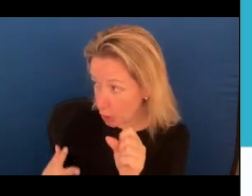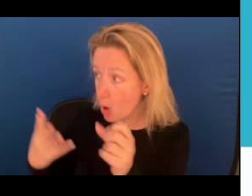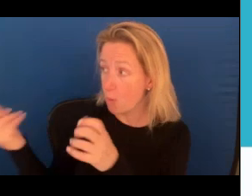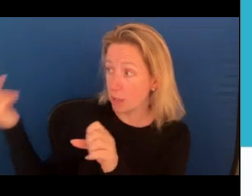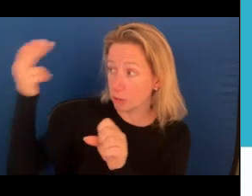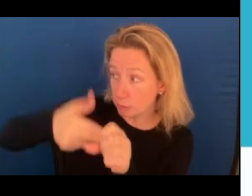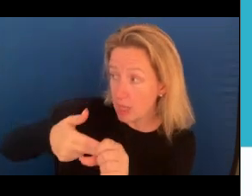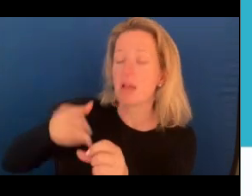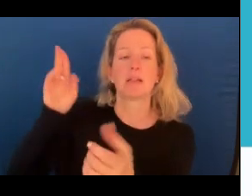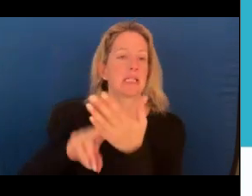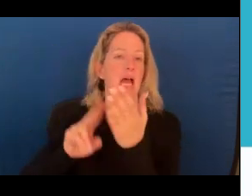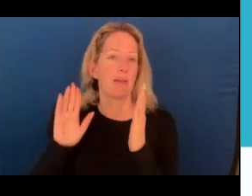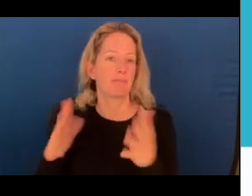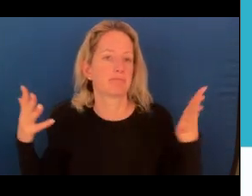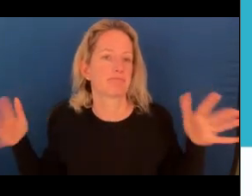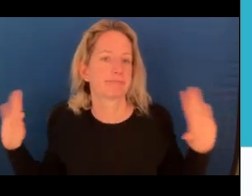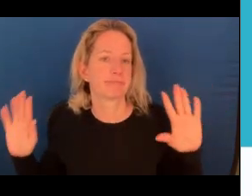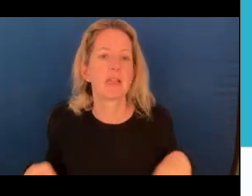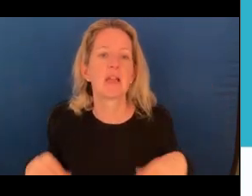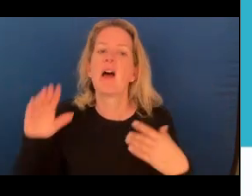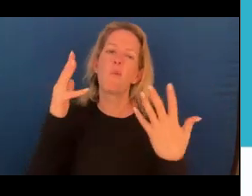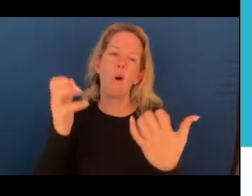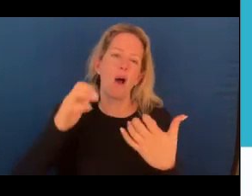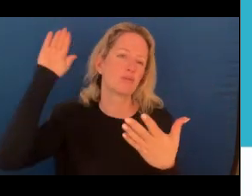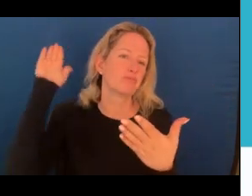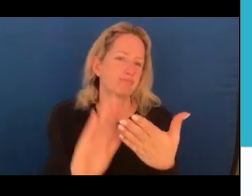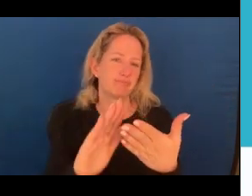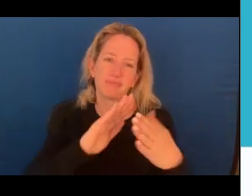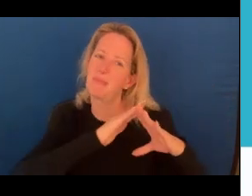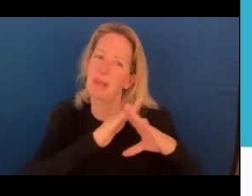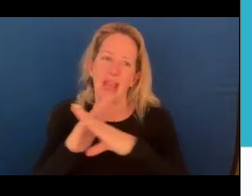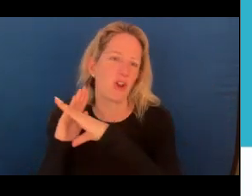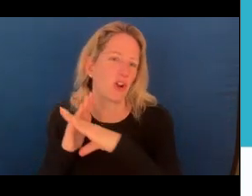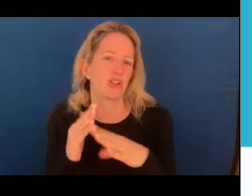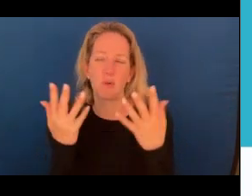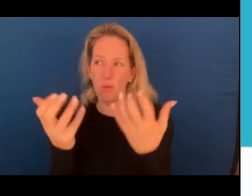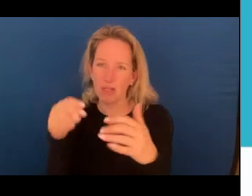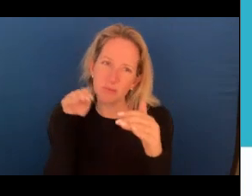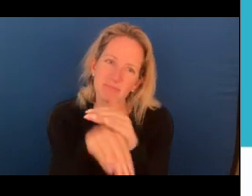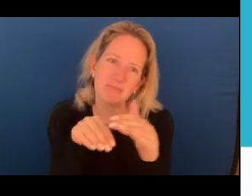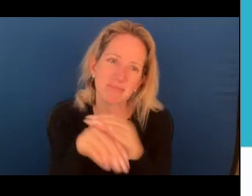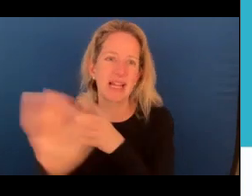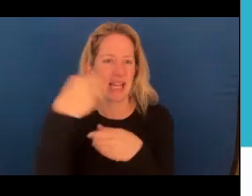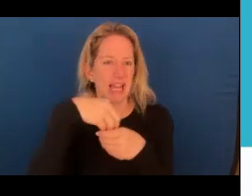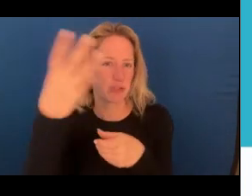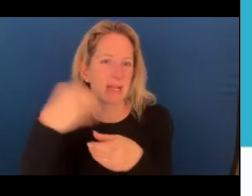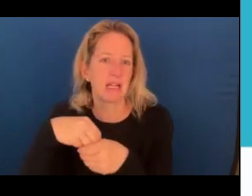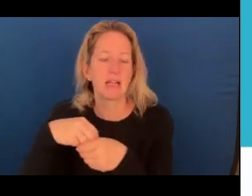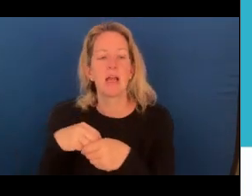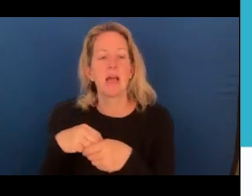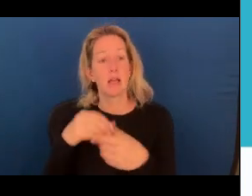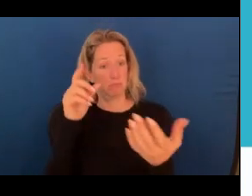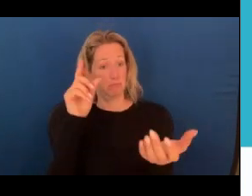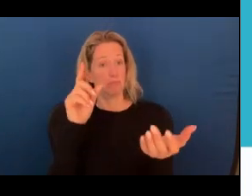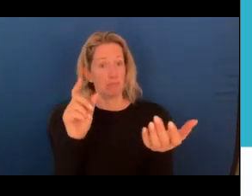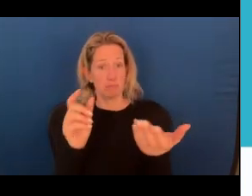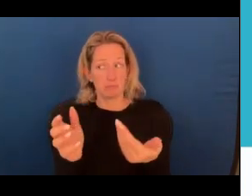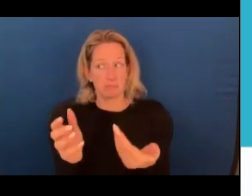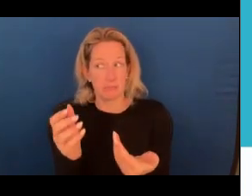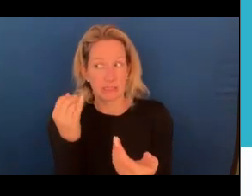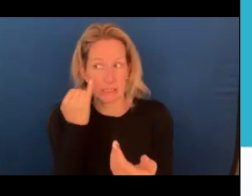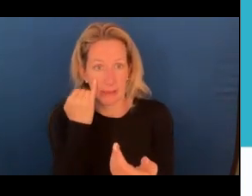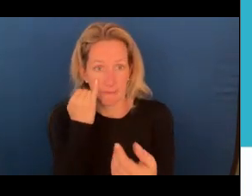signed up. You know, like mitigate barriers to access engagement versus, you know, it's principle and practice, especially when you're working